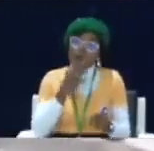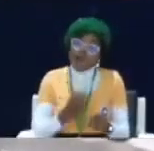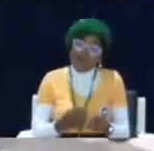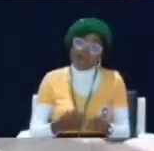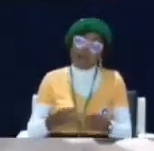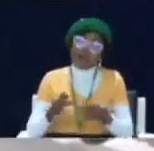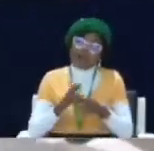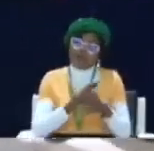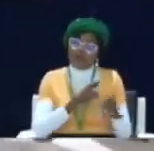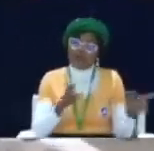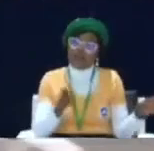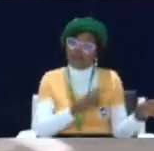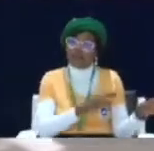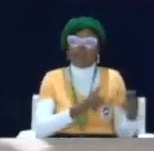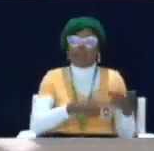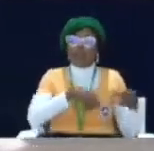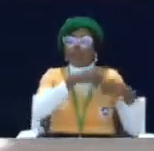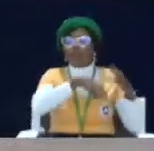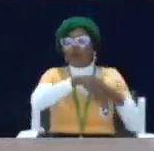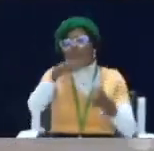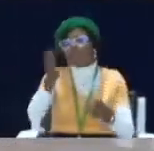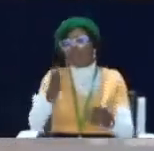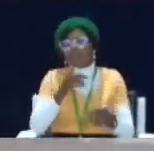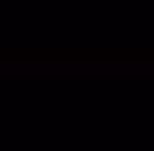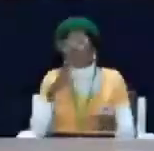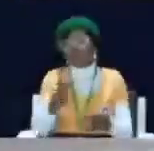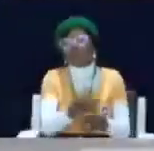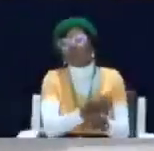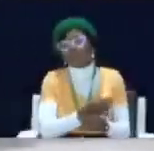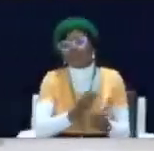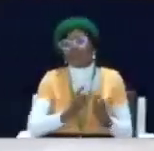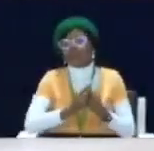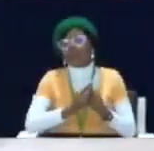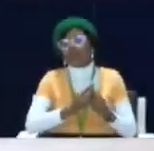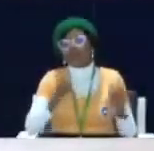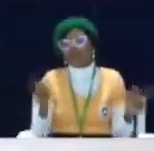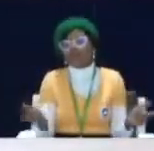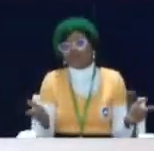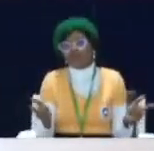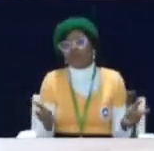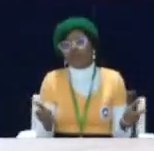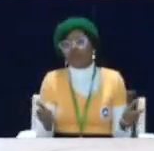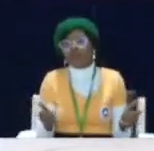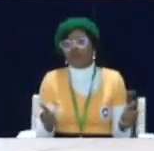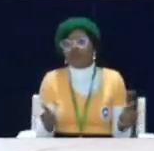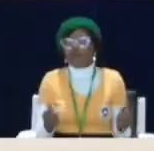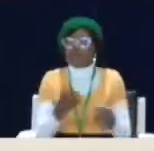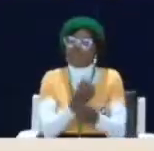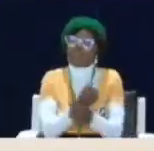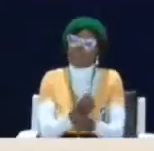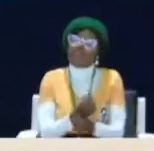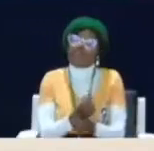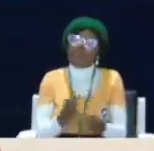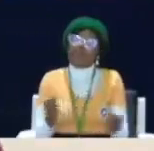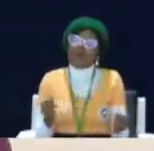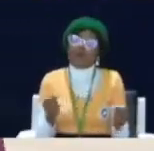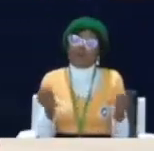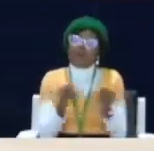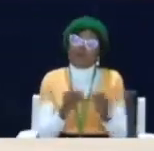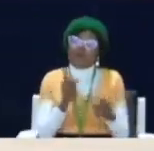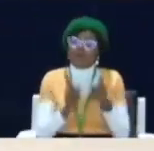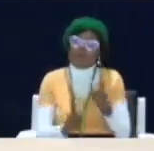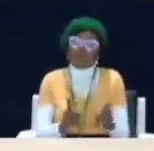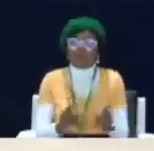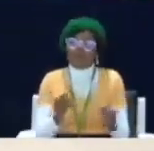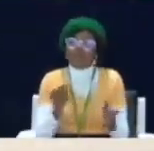there, to take territories, to expand. Send more people who are ready to bring the